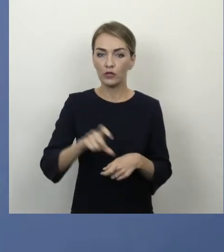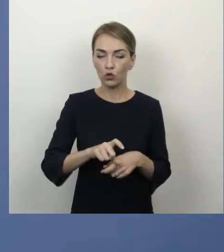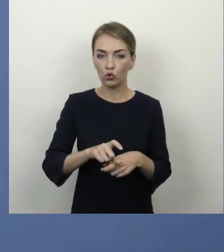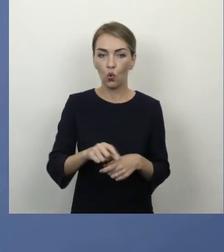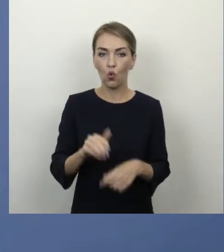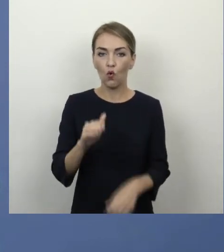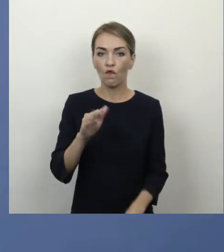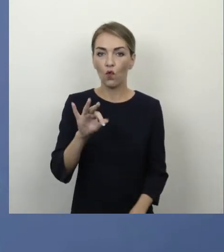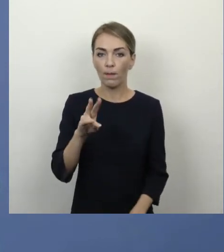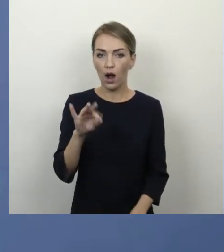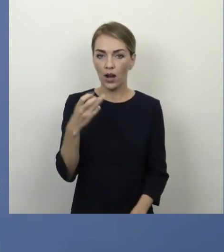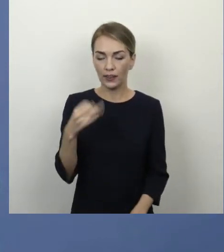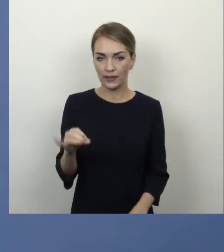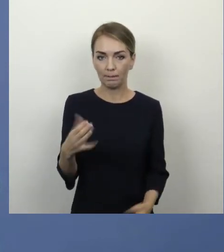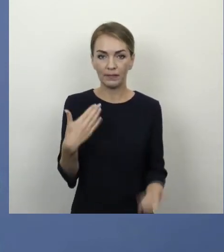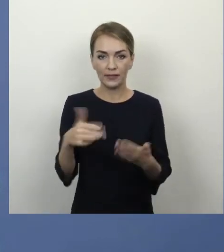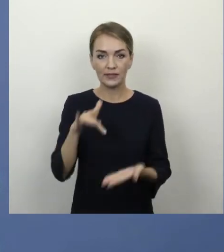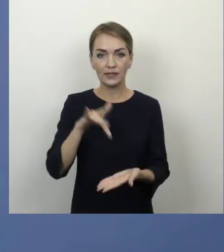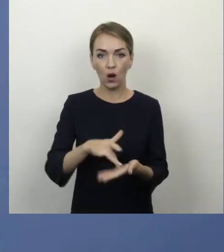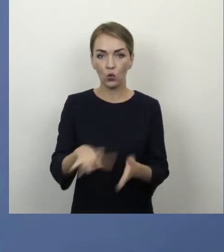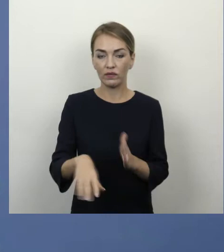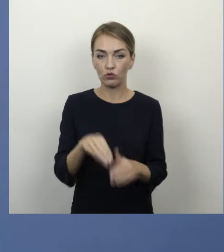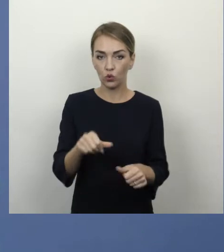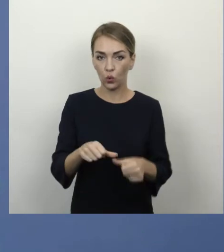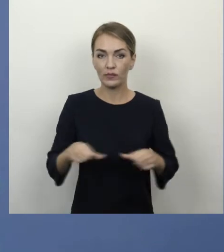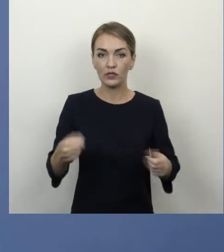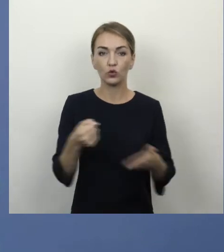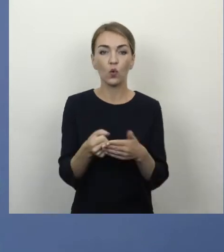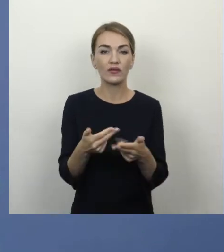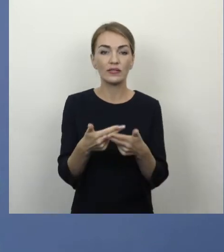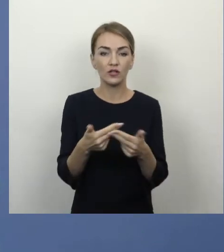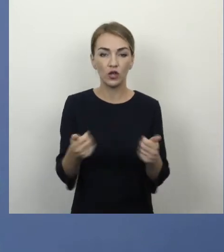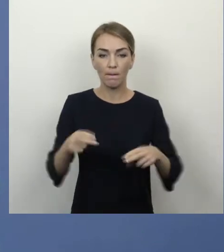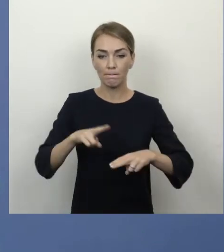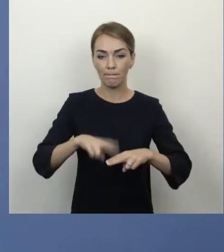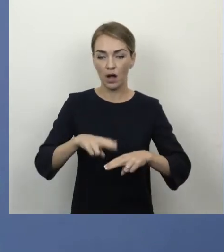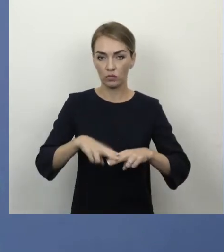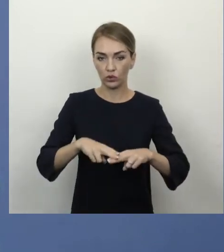wider way by stating that